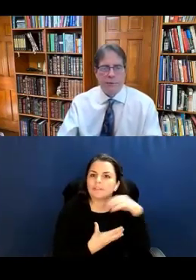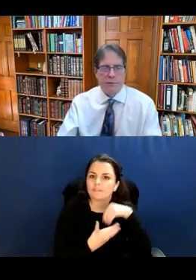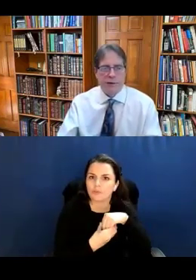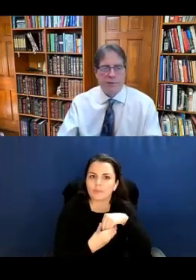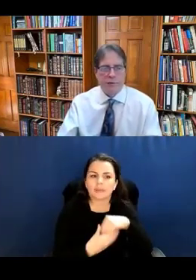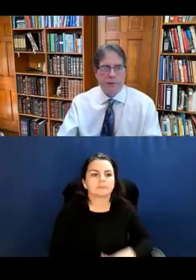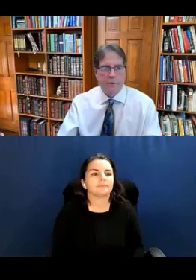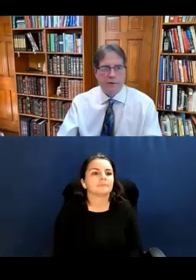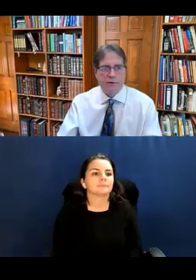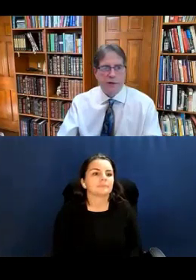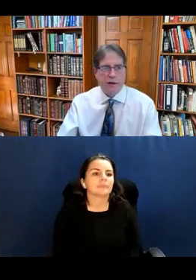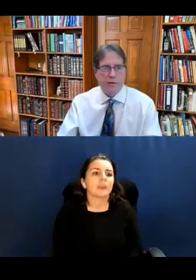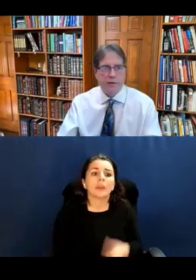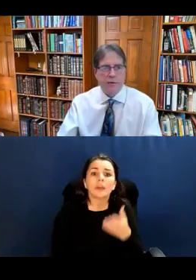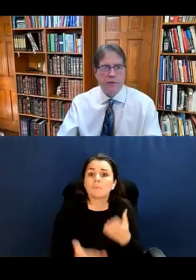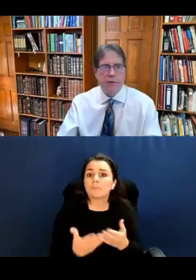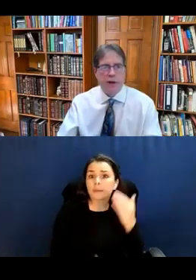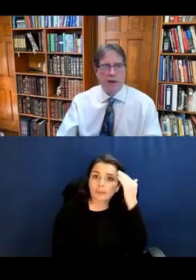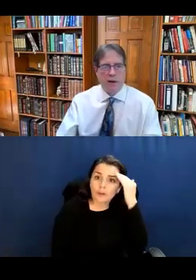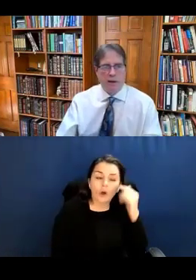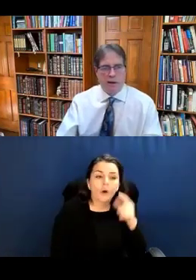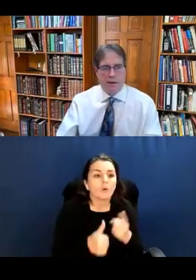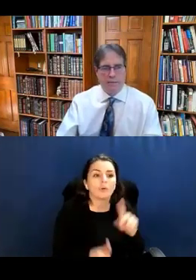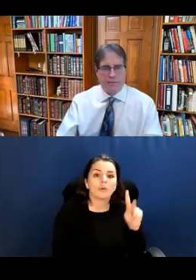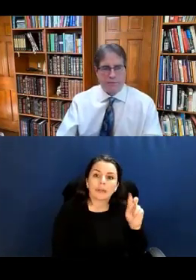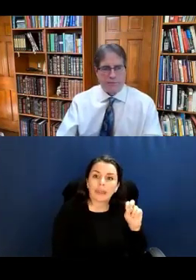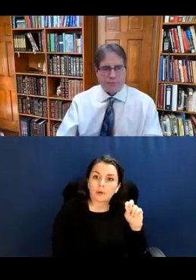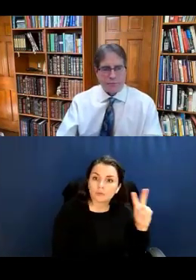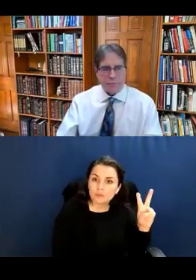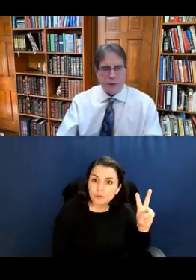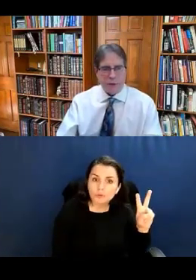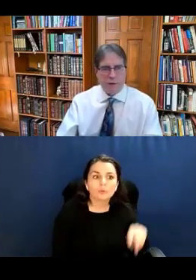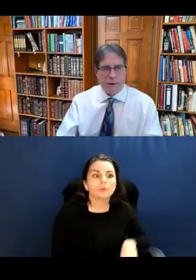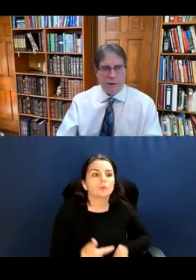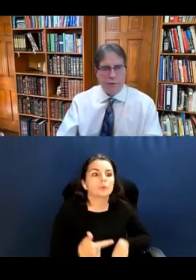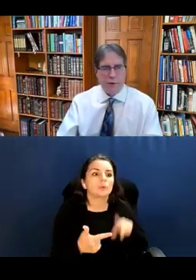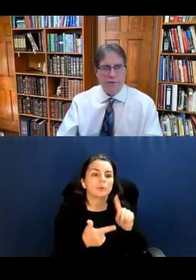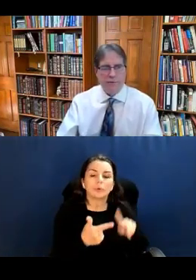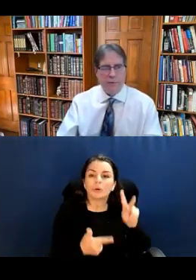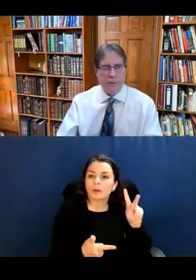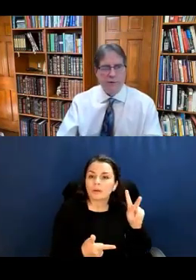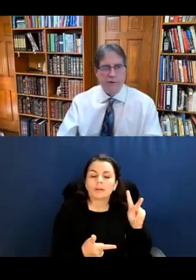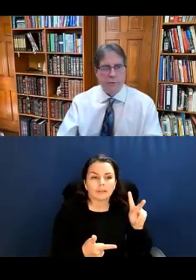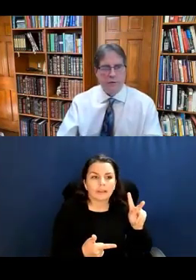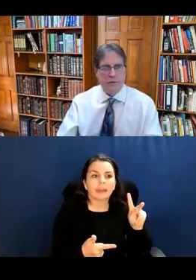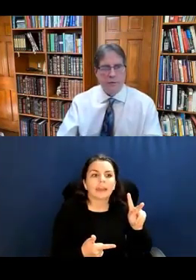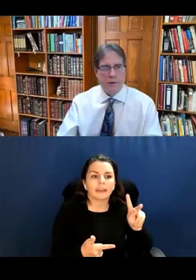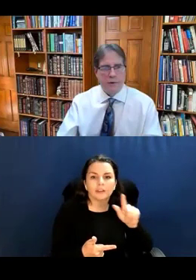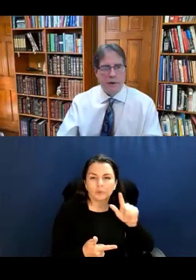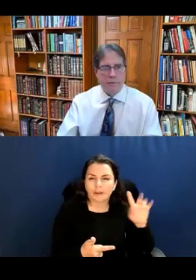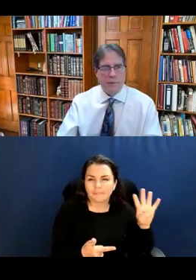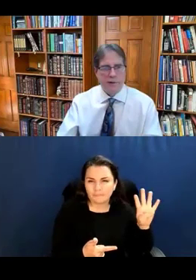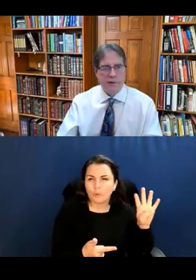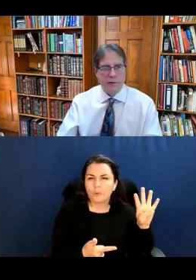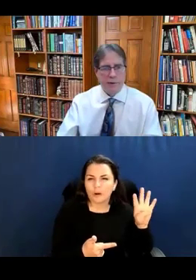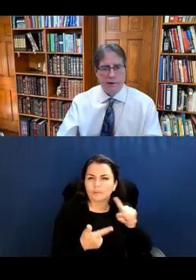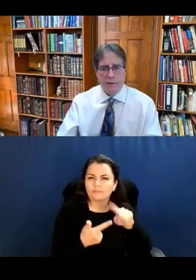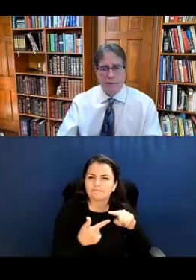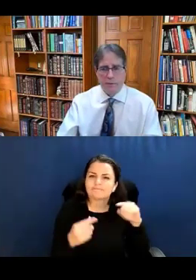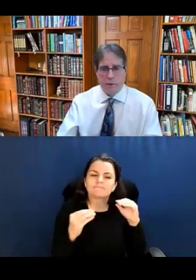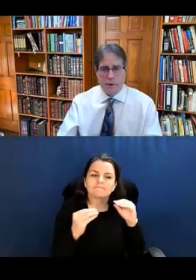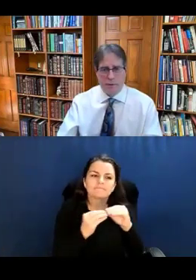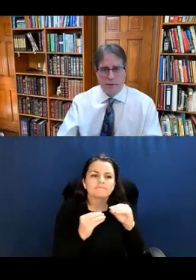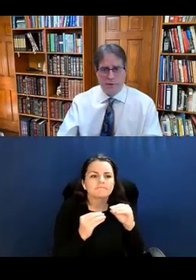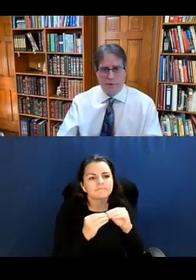Some of the ones you may have heard about, there's the K02. The K24 is more for